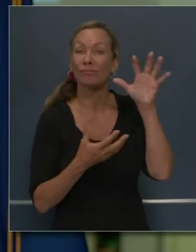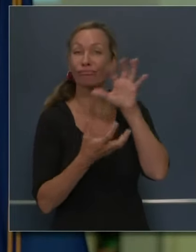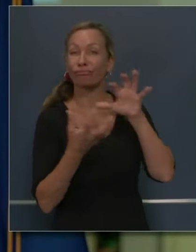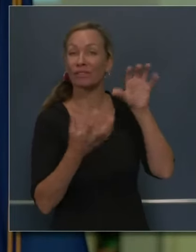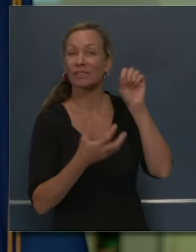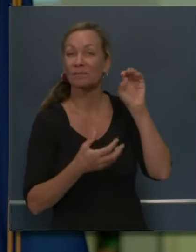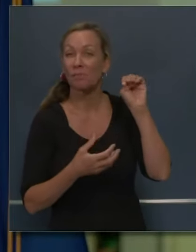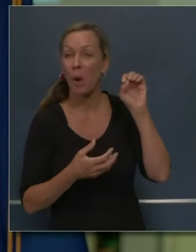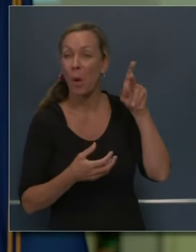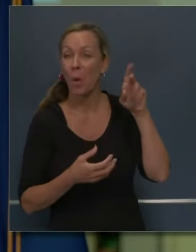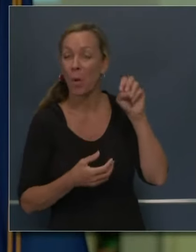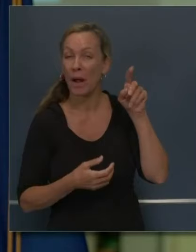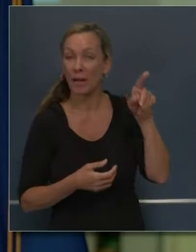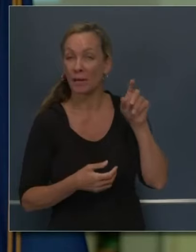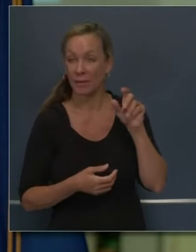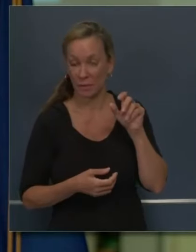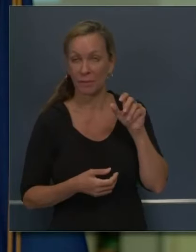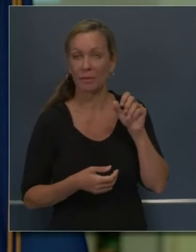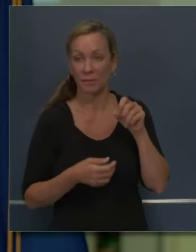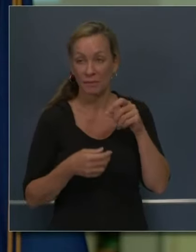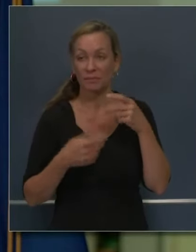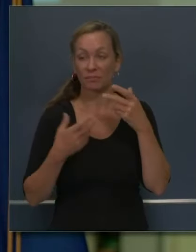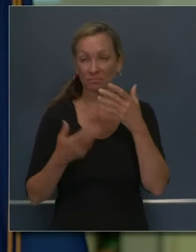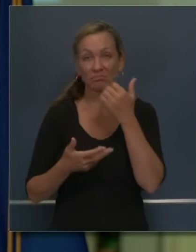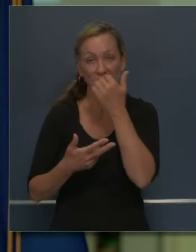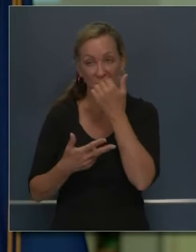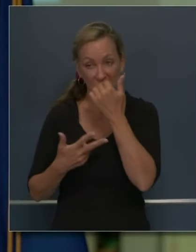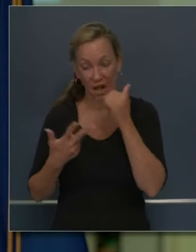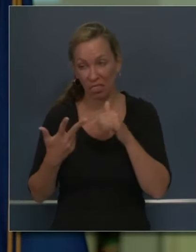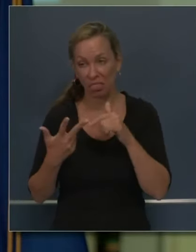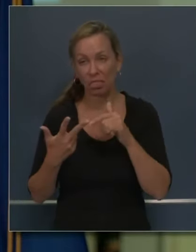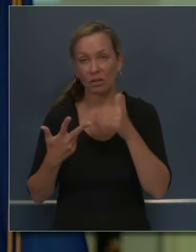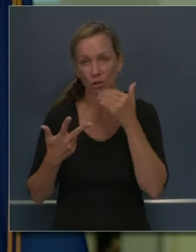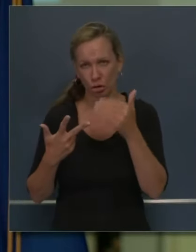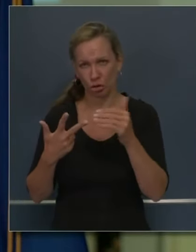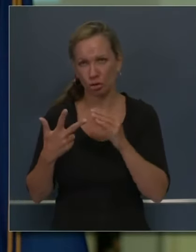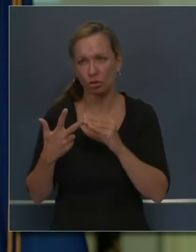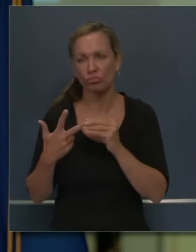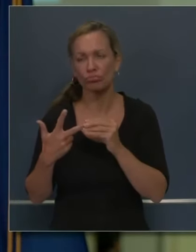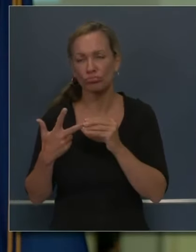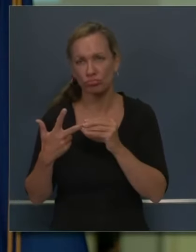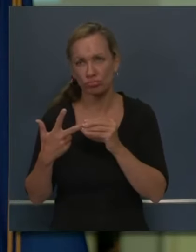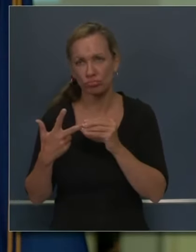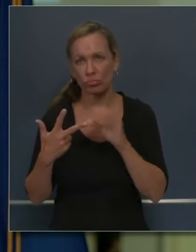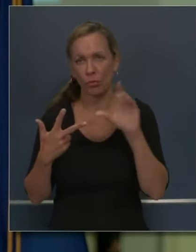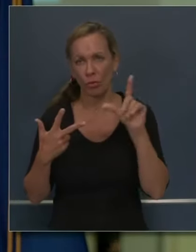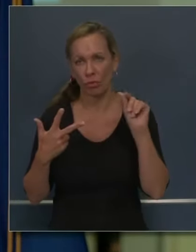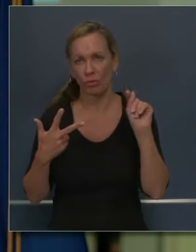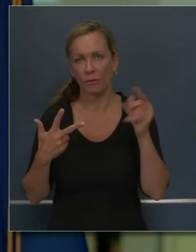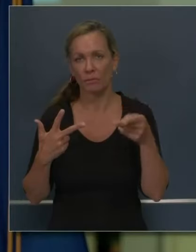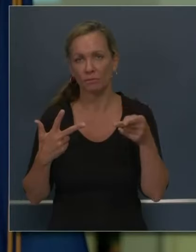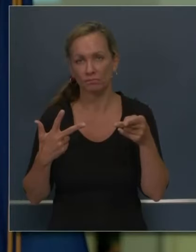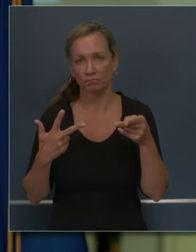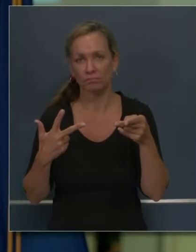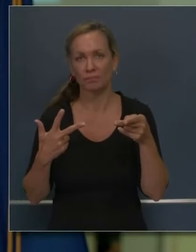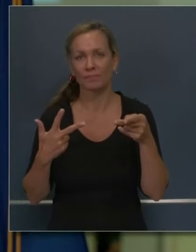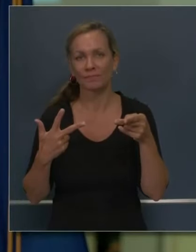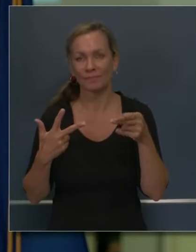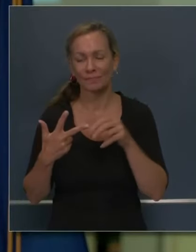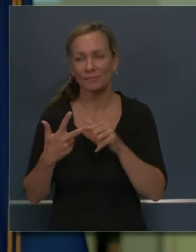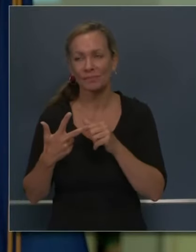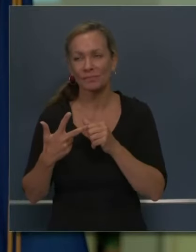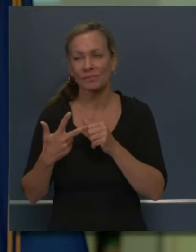a face covering, cloth face covering, is very useful. On the other hand, though, it doesn't help with